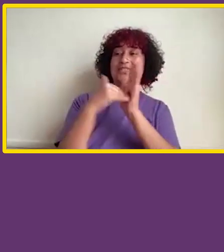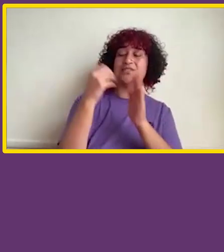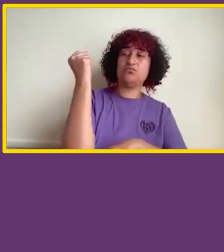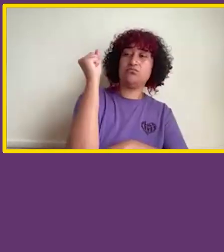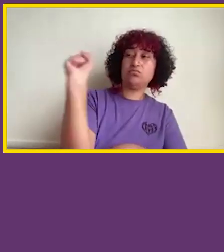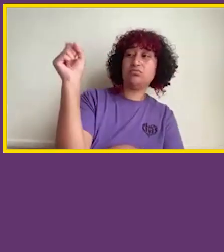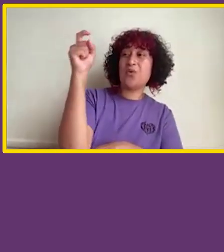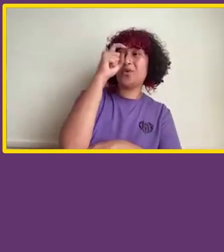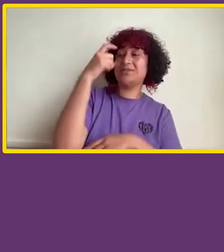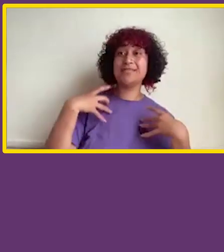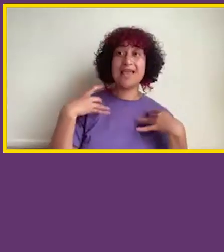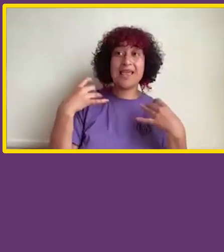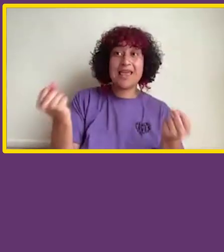healing.